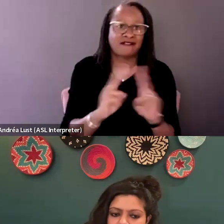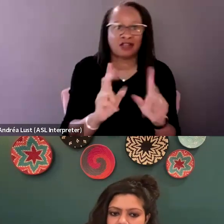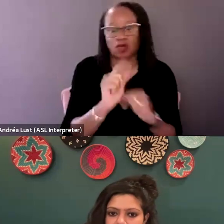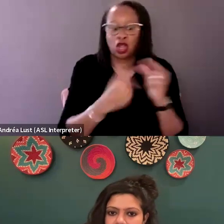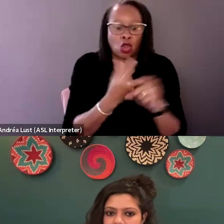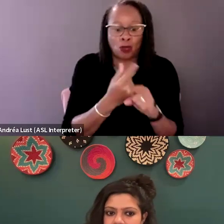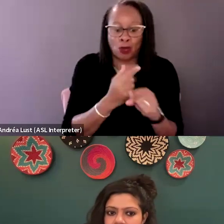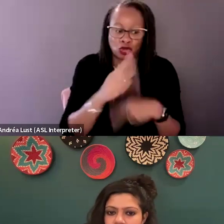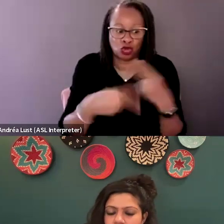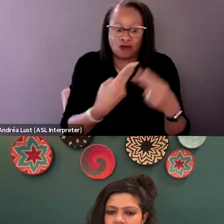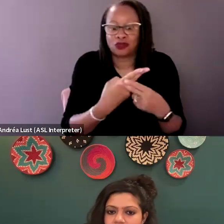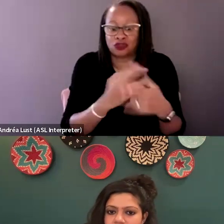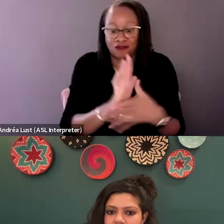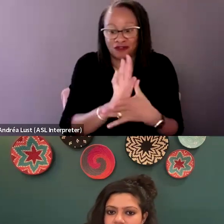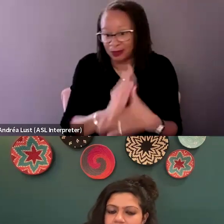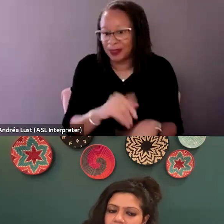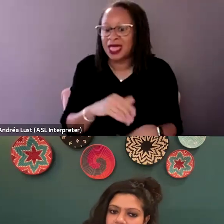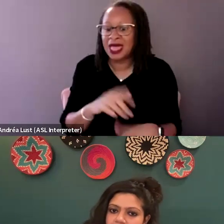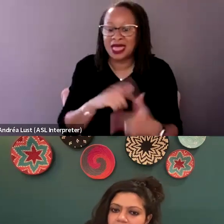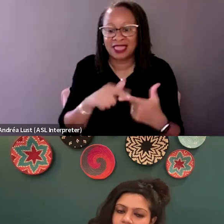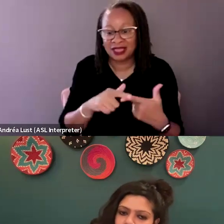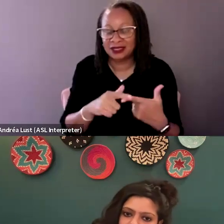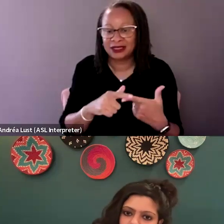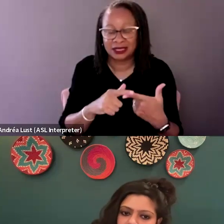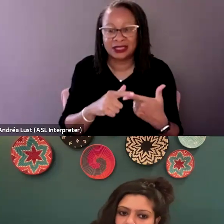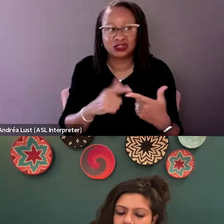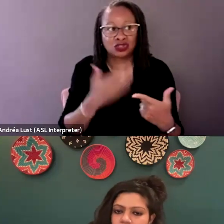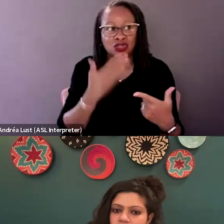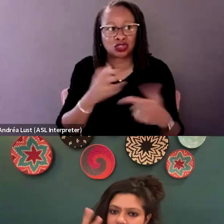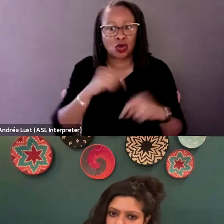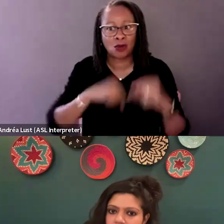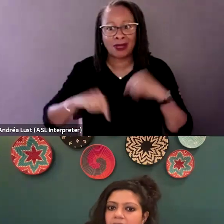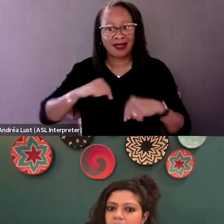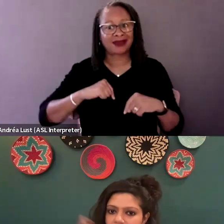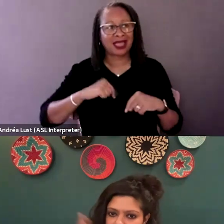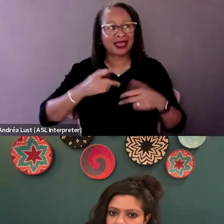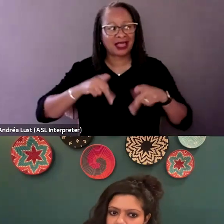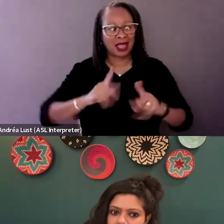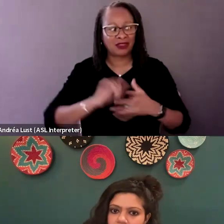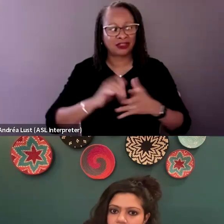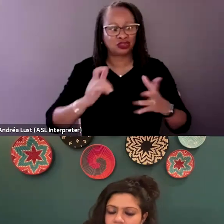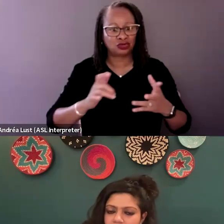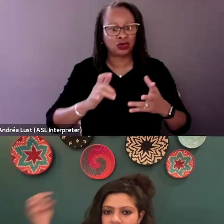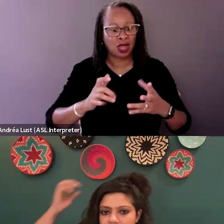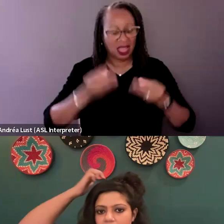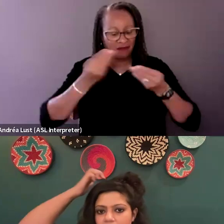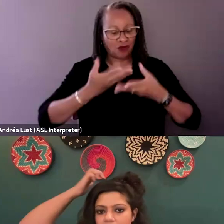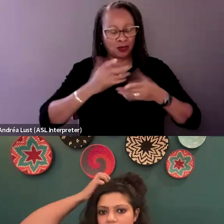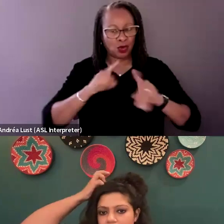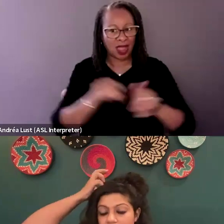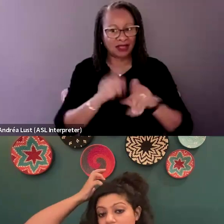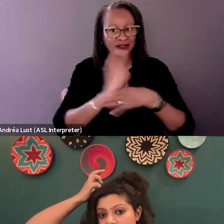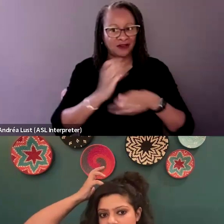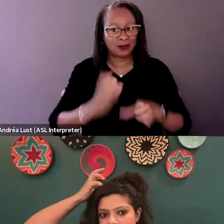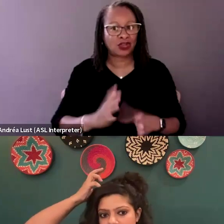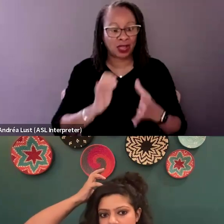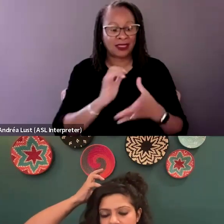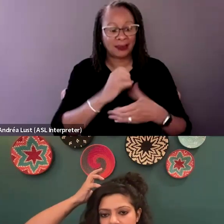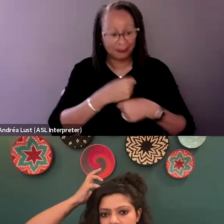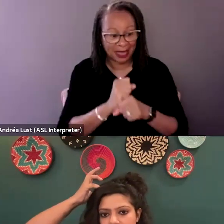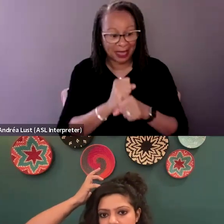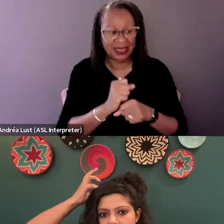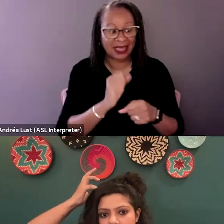I'm, uh, I'm quite burnt from the real world, and I want to sort of like, I wanted to not do docs for the time